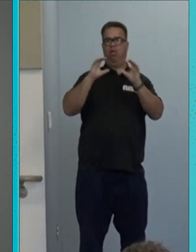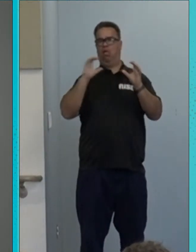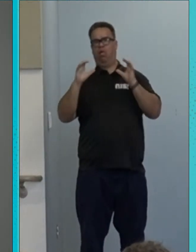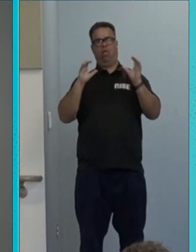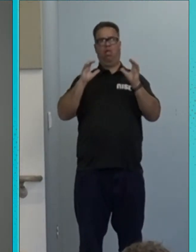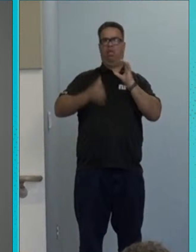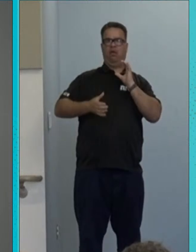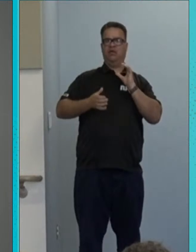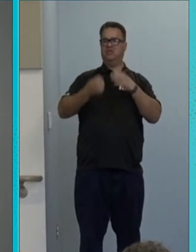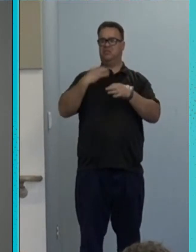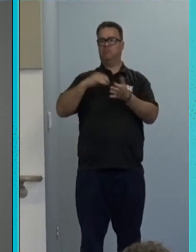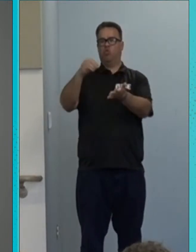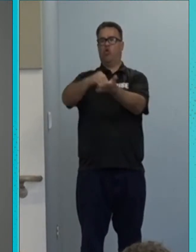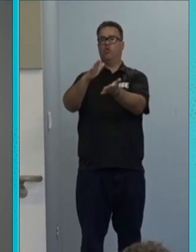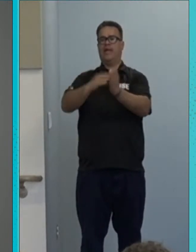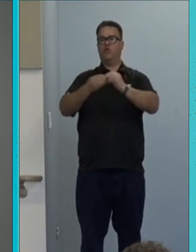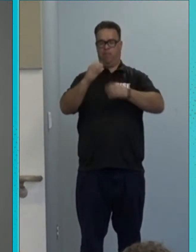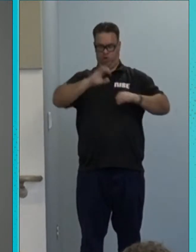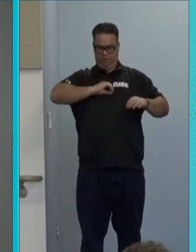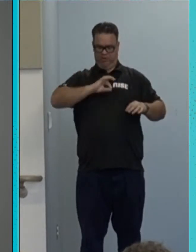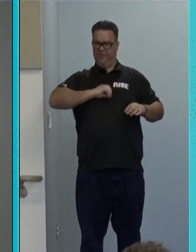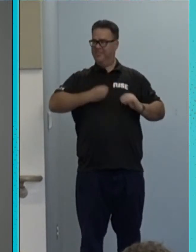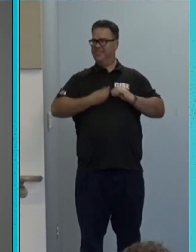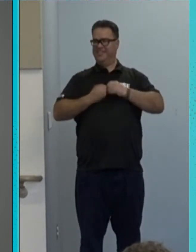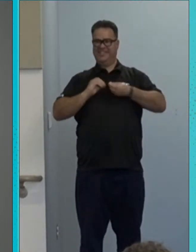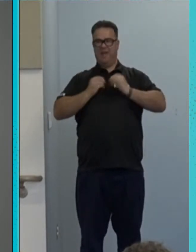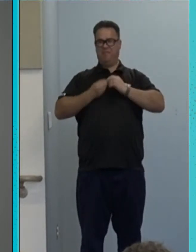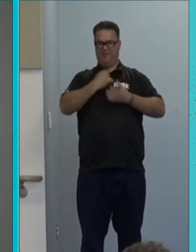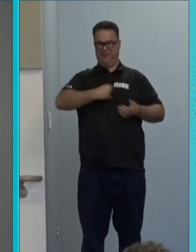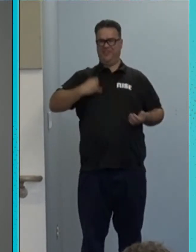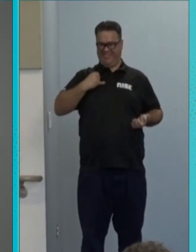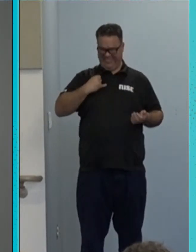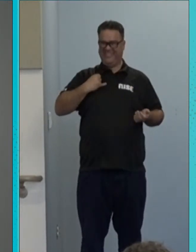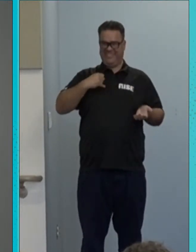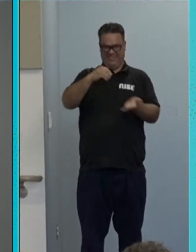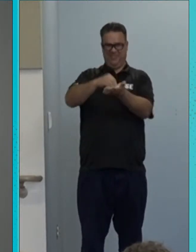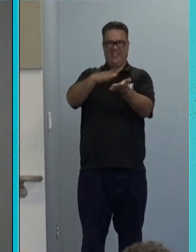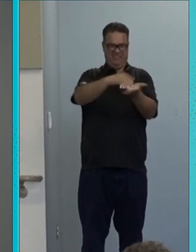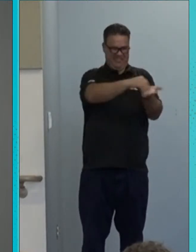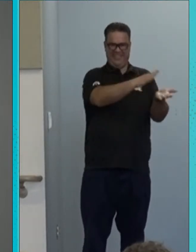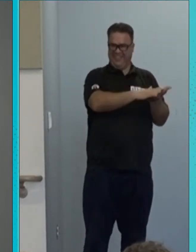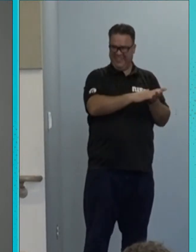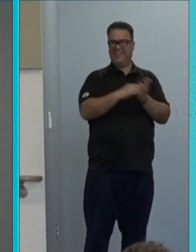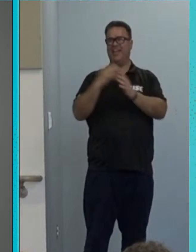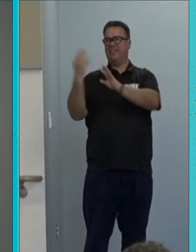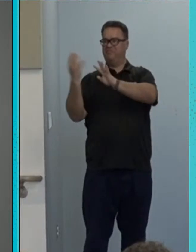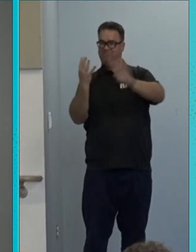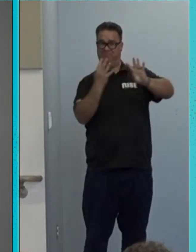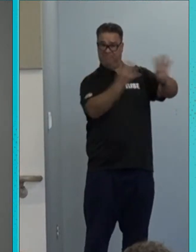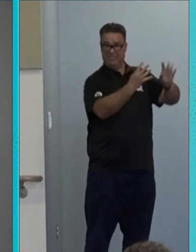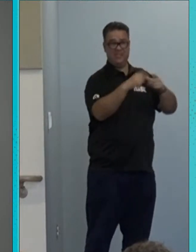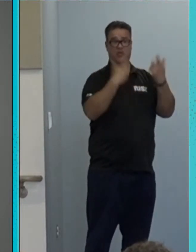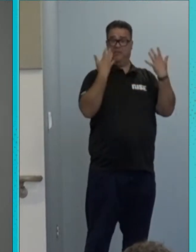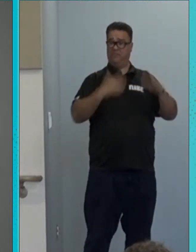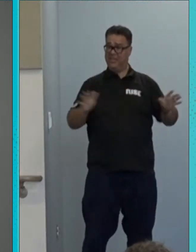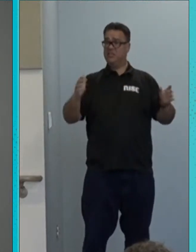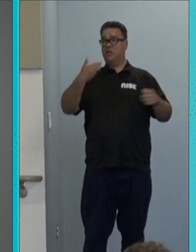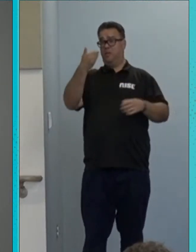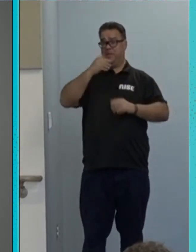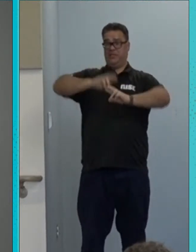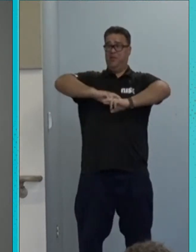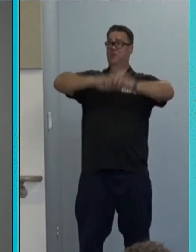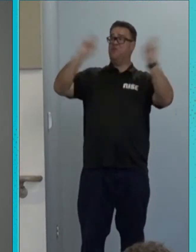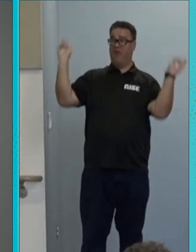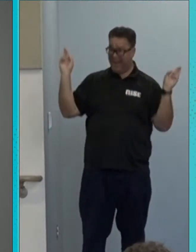moment. She just wrote down the number on each jersey and brought it down the line, and then when the pizza